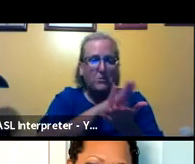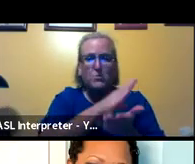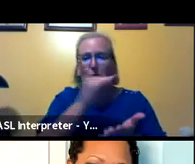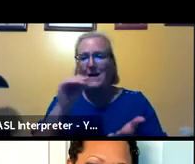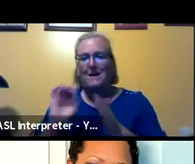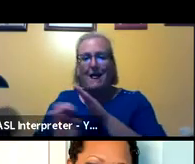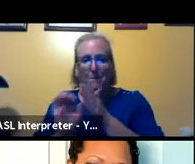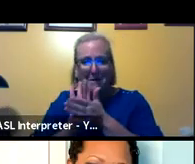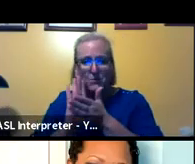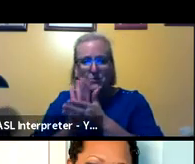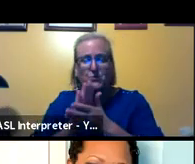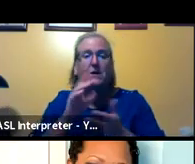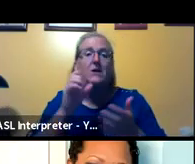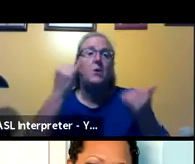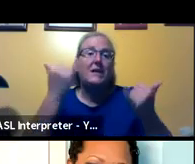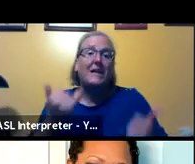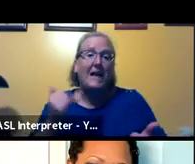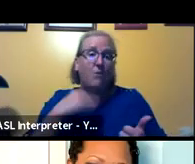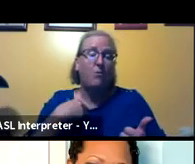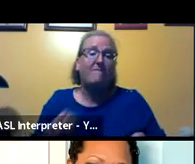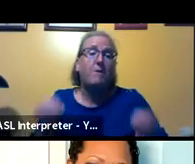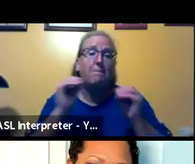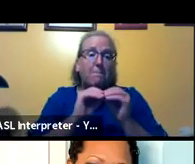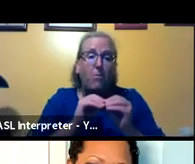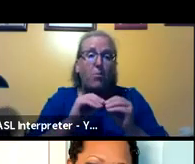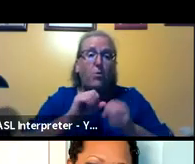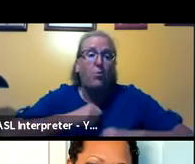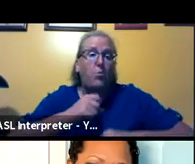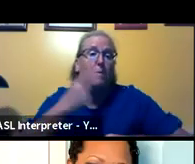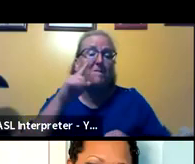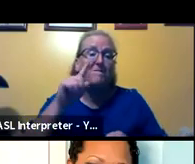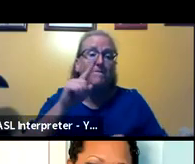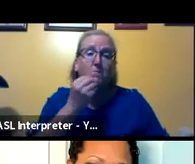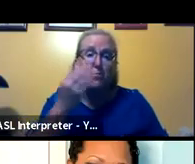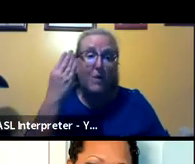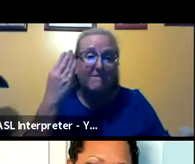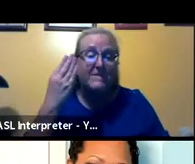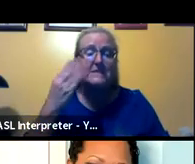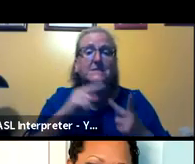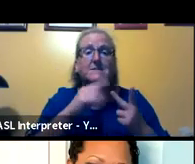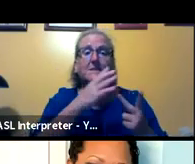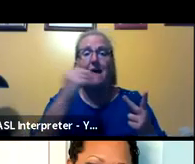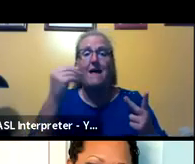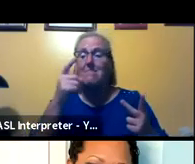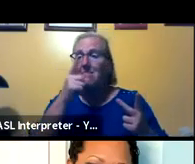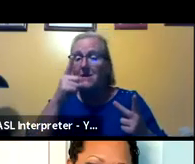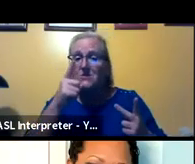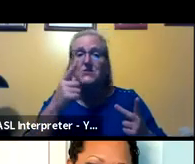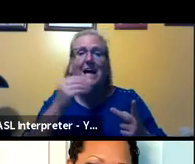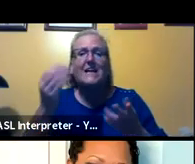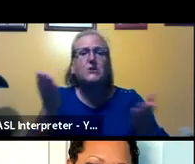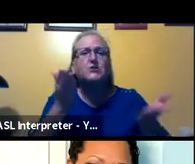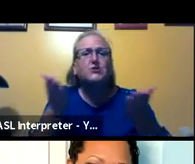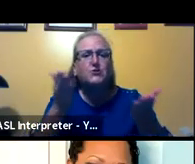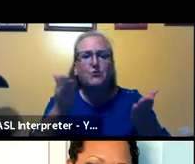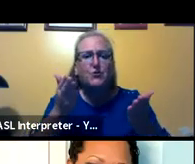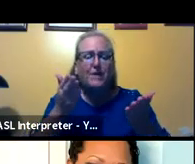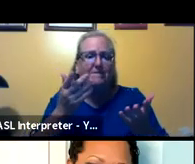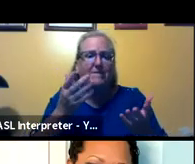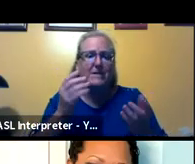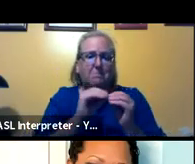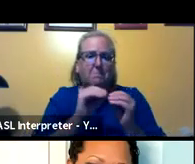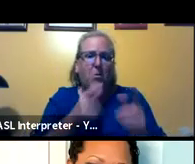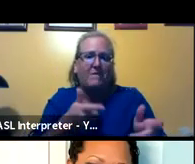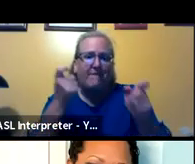allow more space in the cafeteria for breakfast and the ability to serve the lines quickly in 2 shifts.